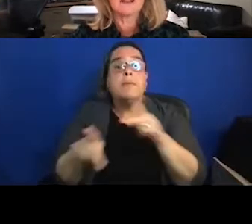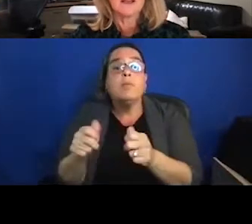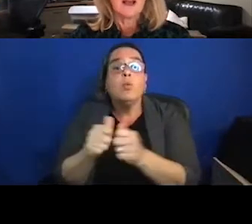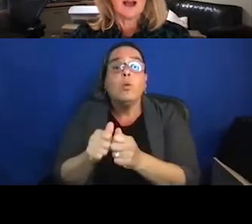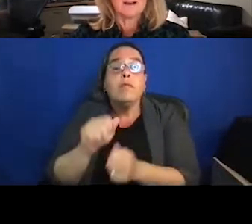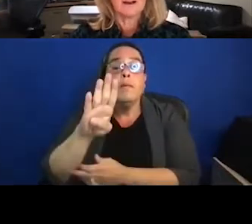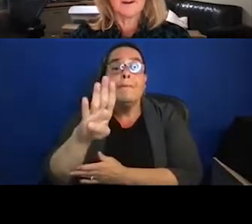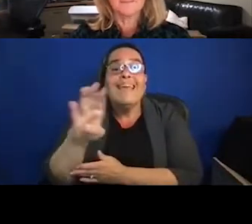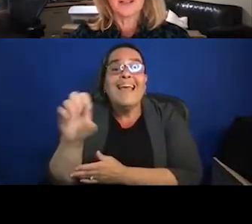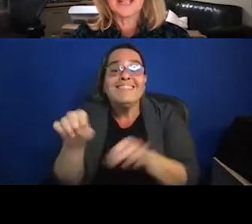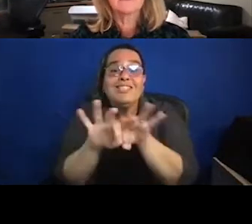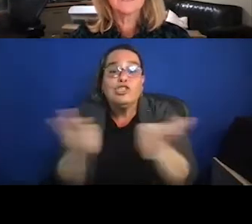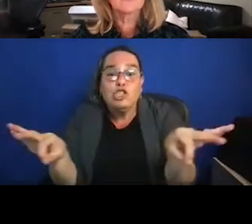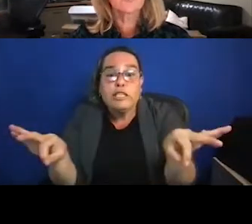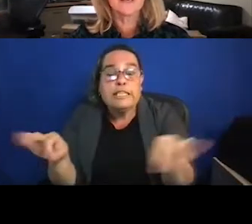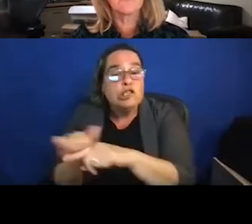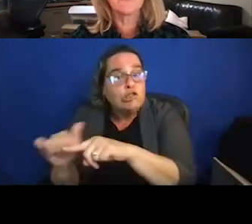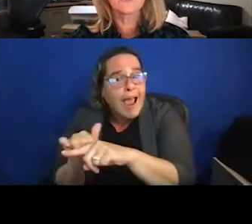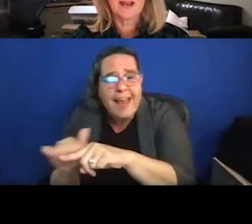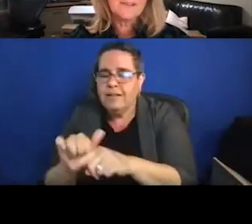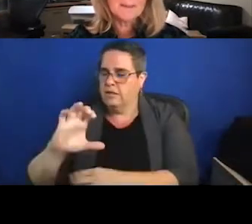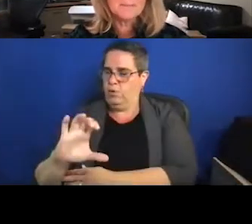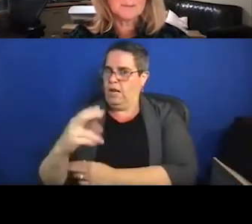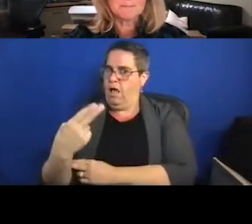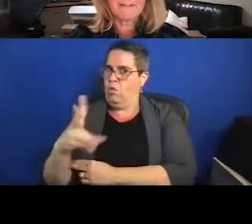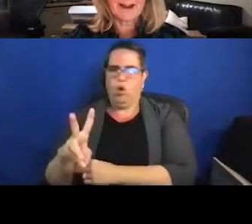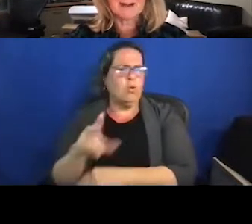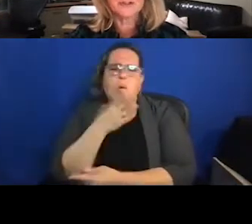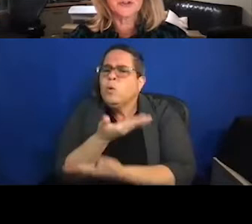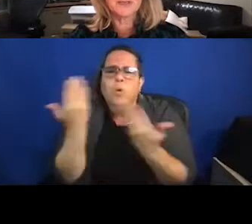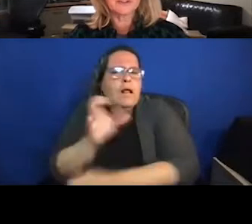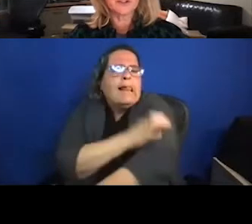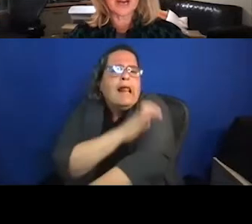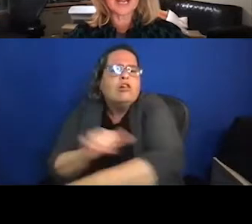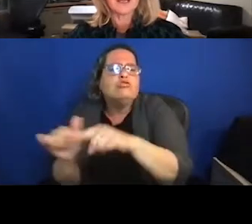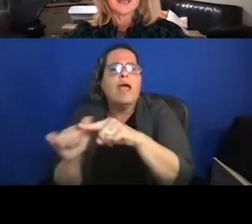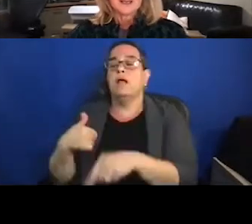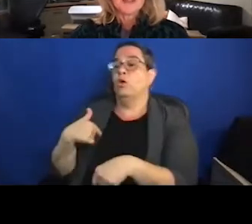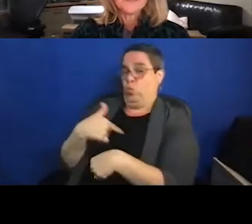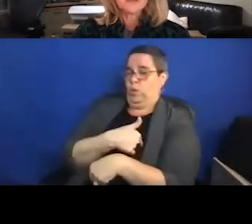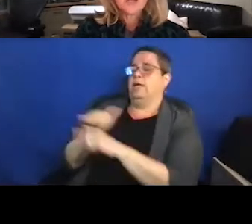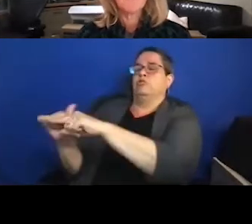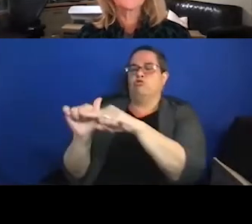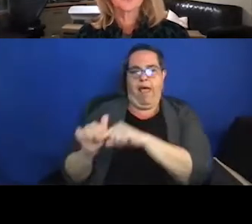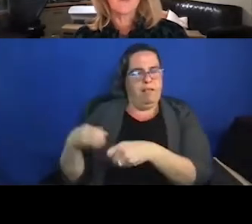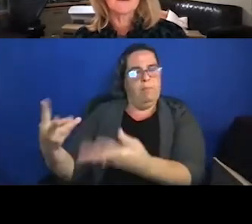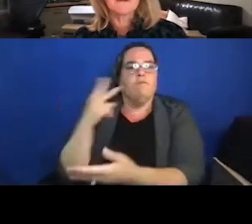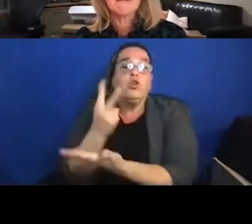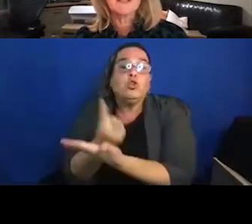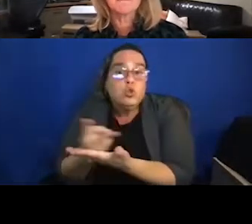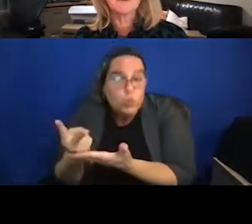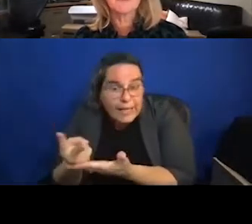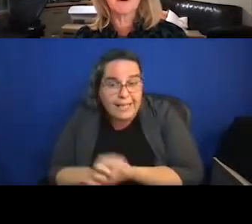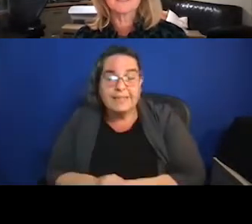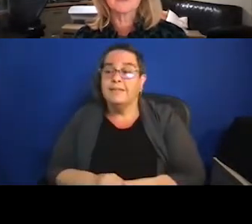And here's a bit about the intervention and how many people got it. So community health workers, these were people